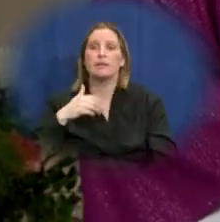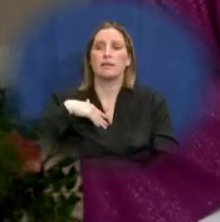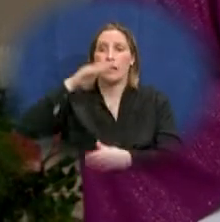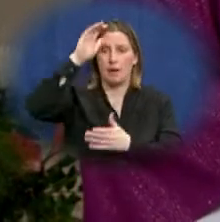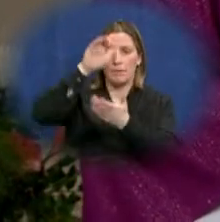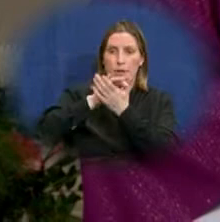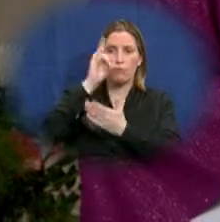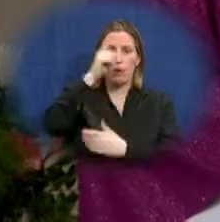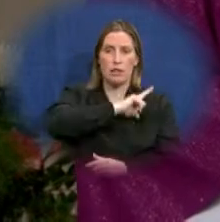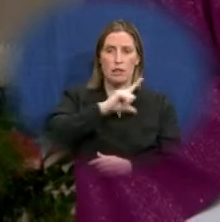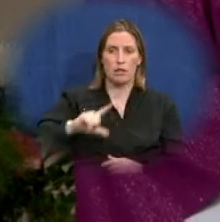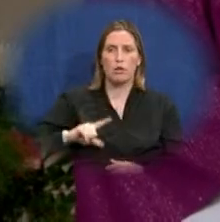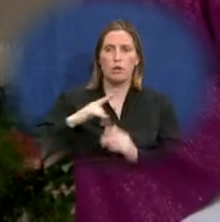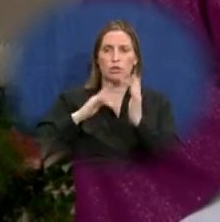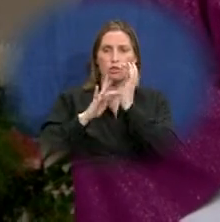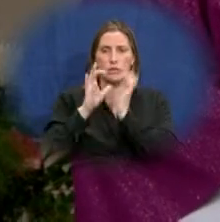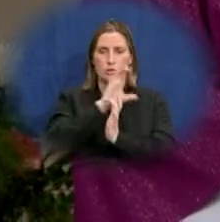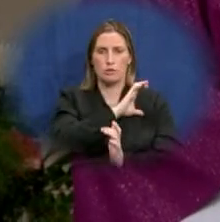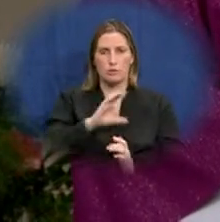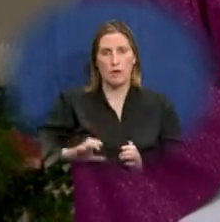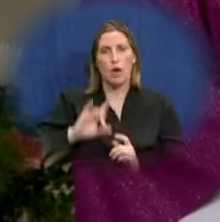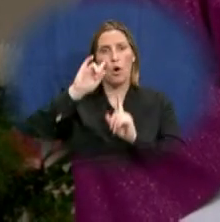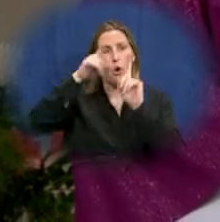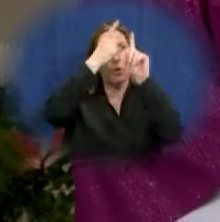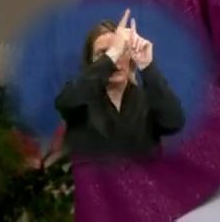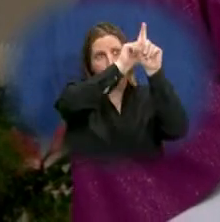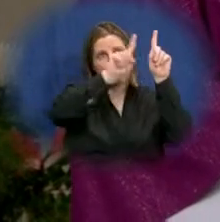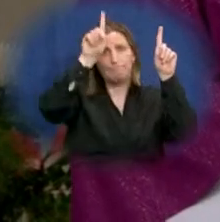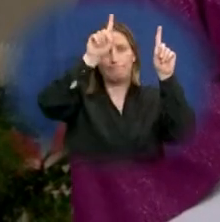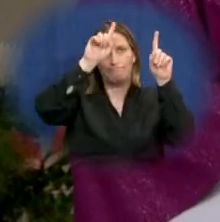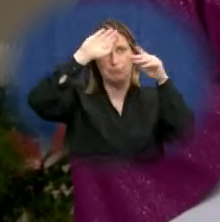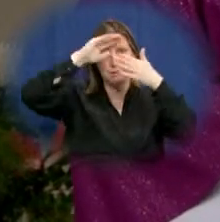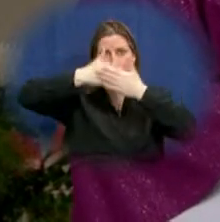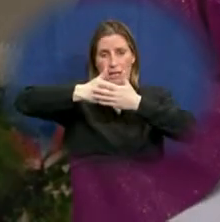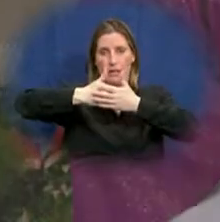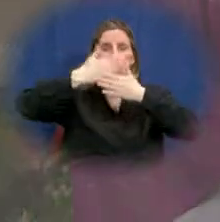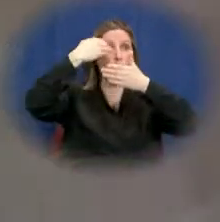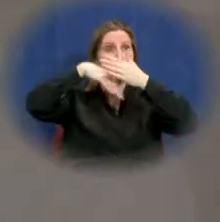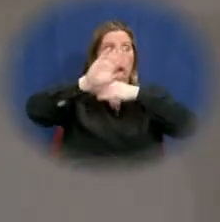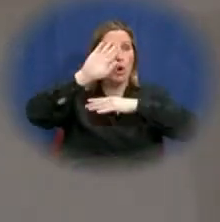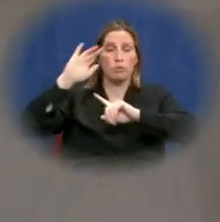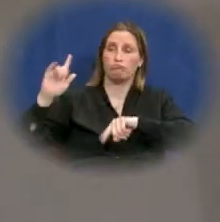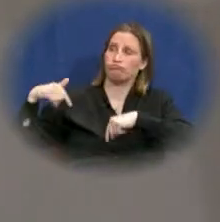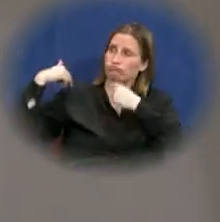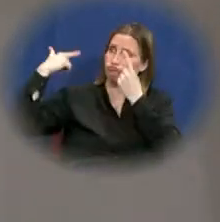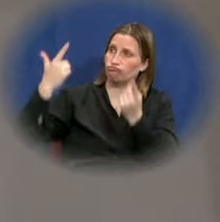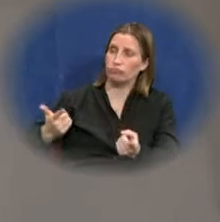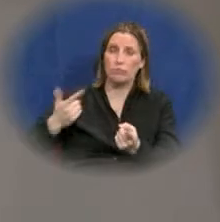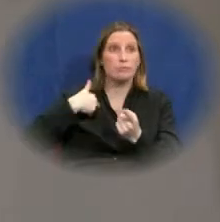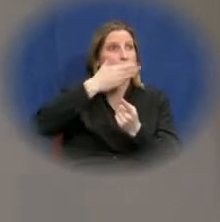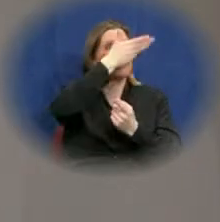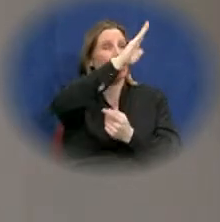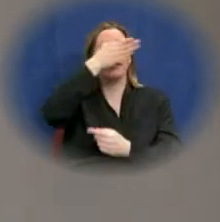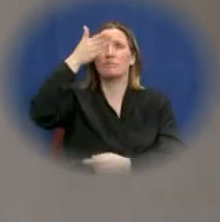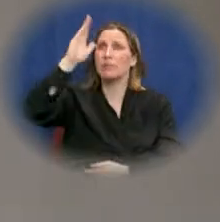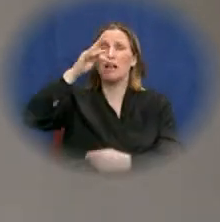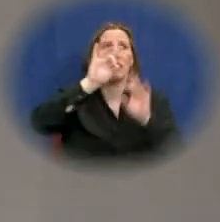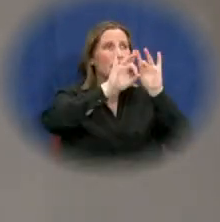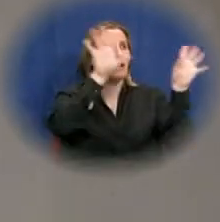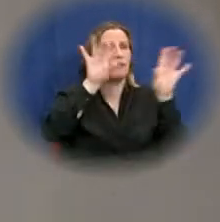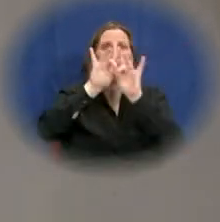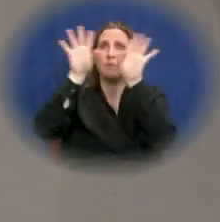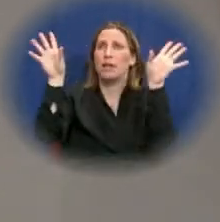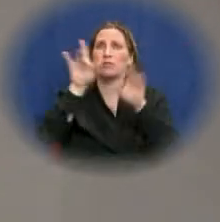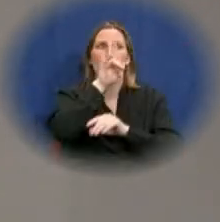in one Lord, Jesus Christ, the only begotten Son of God, born of the Father before all ages, God from God, light